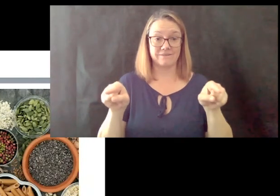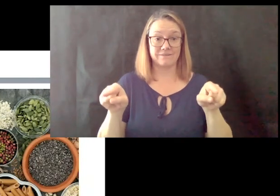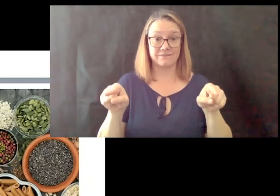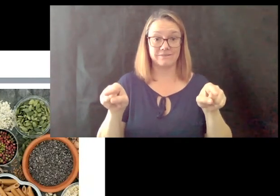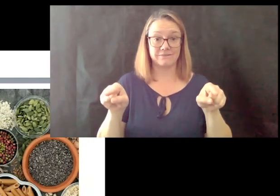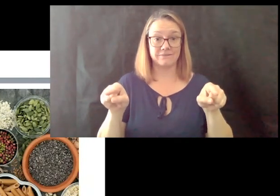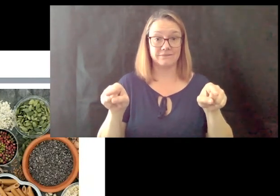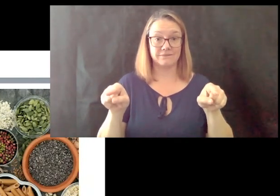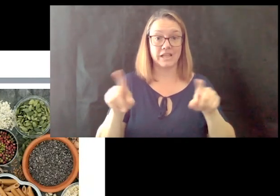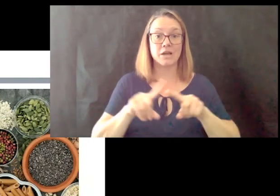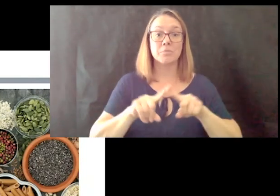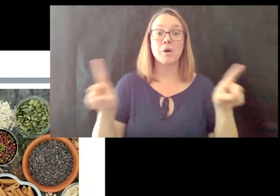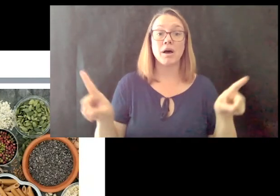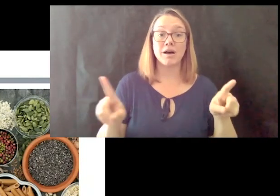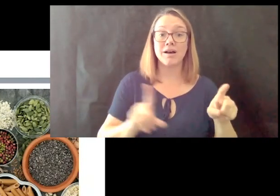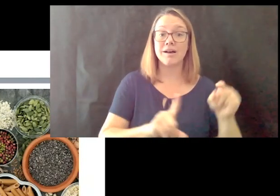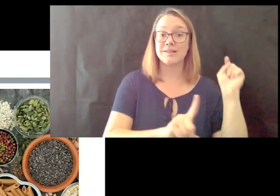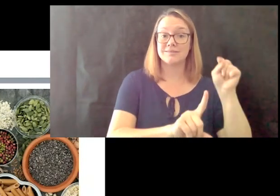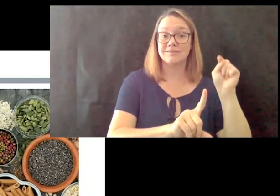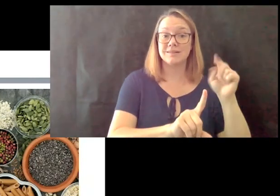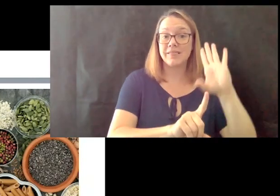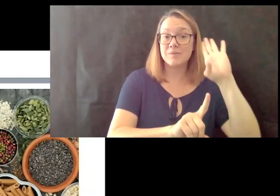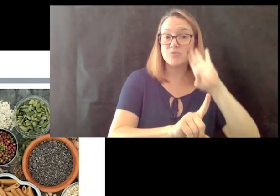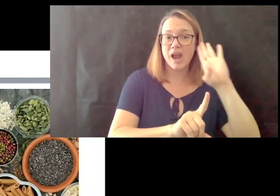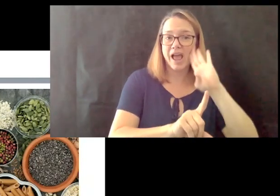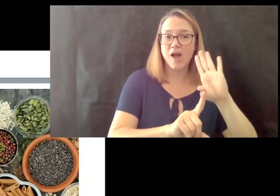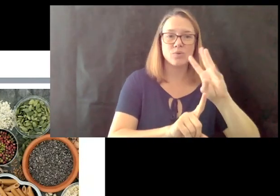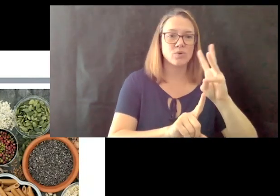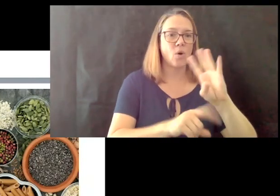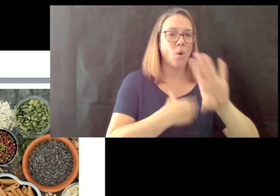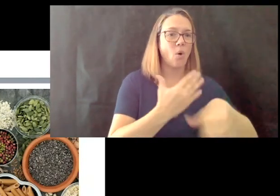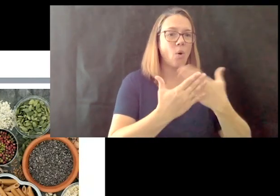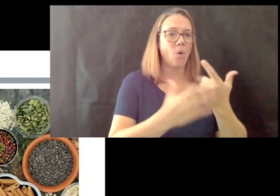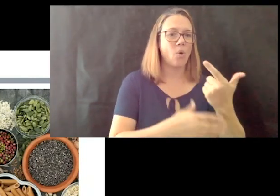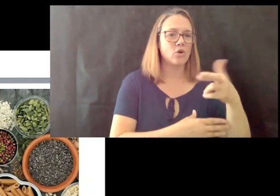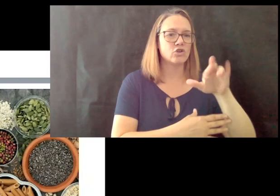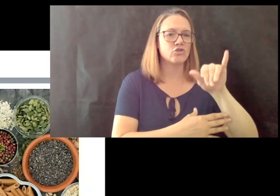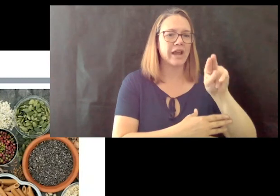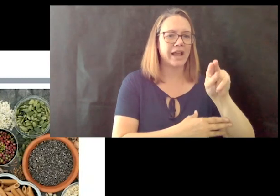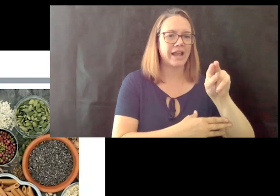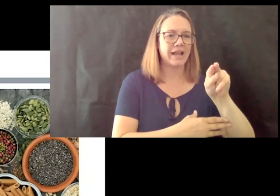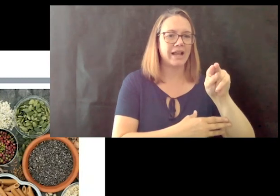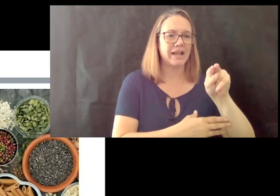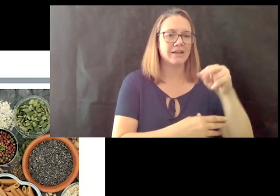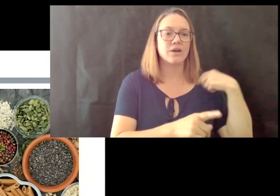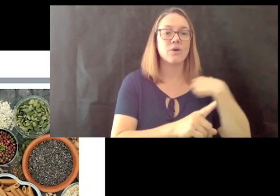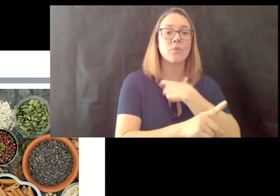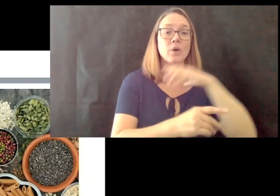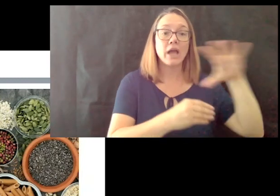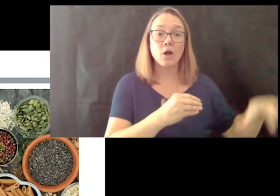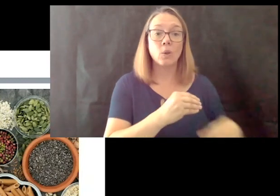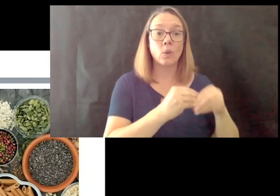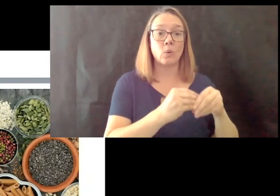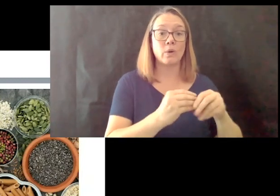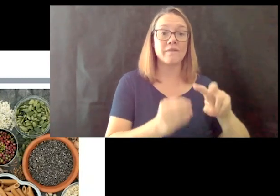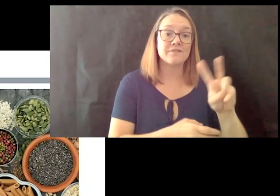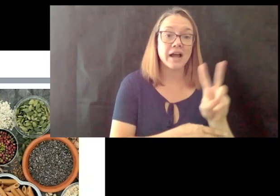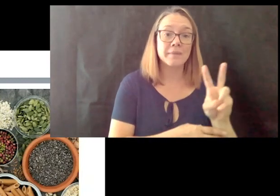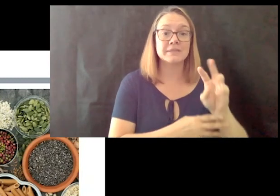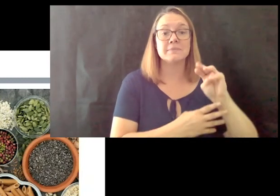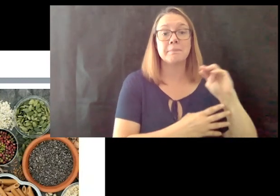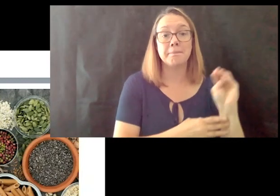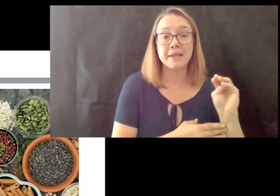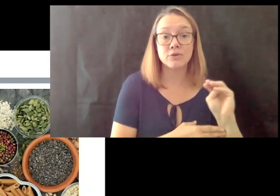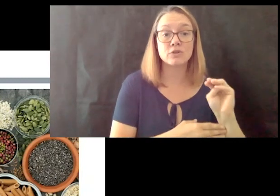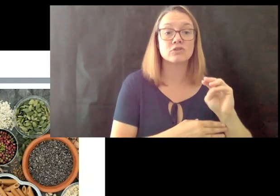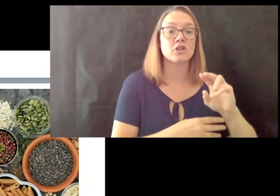are in the brown or the whole wheat, whole grain product. We're including all the